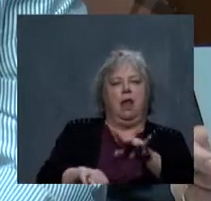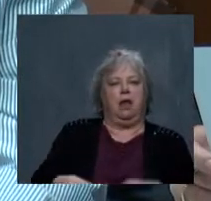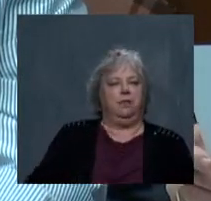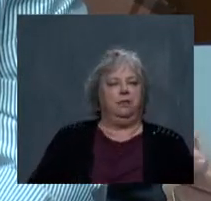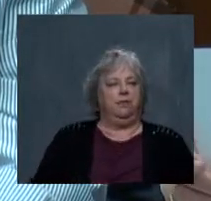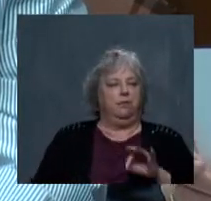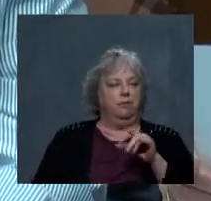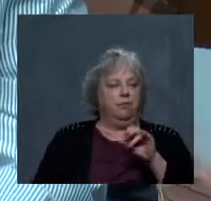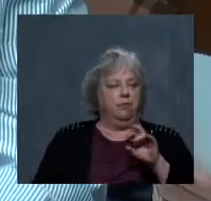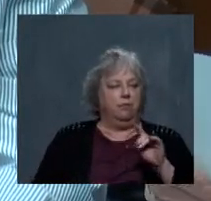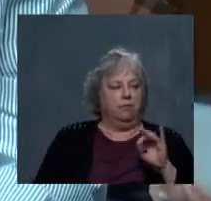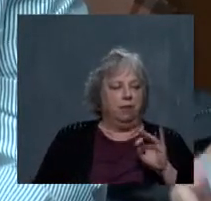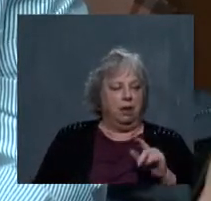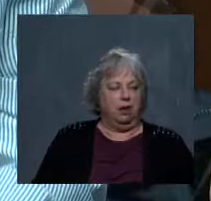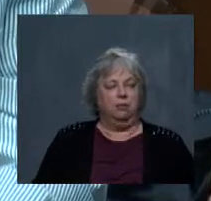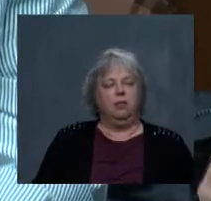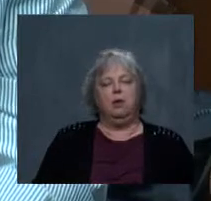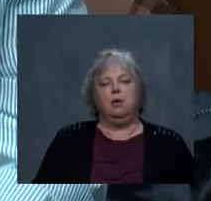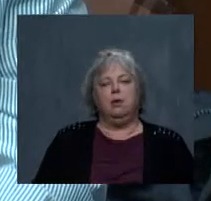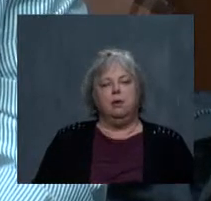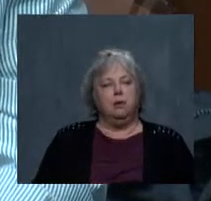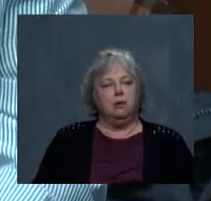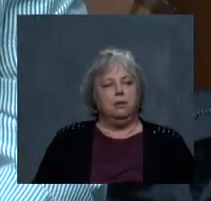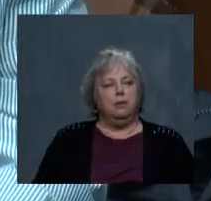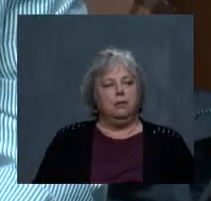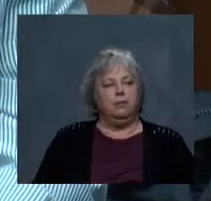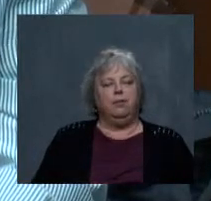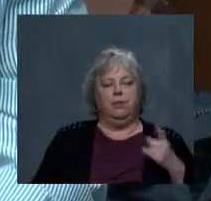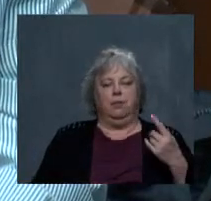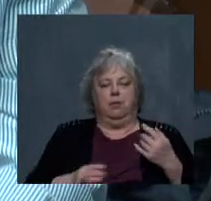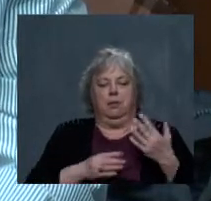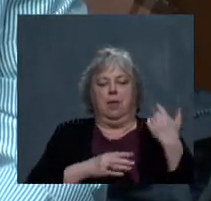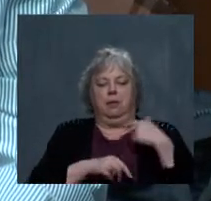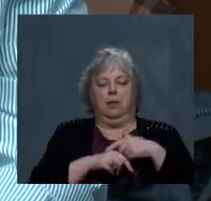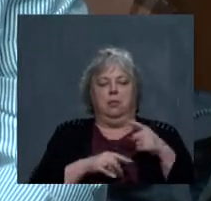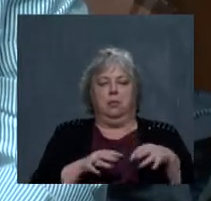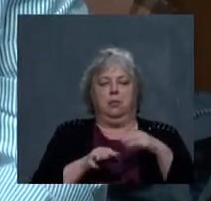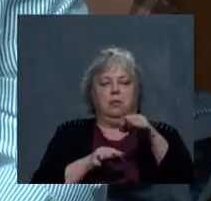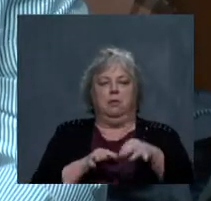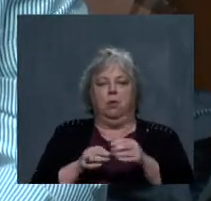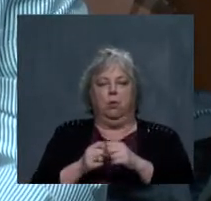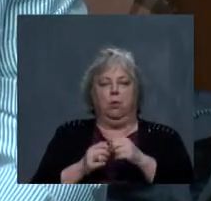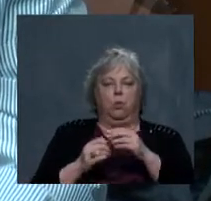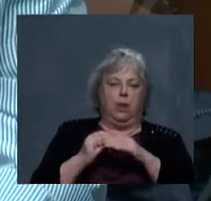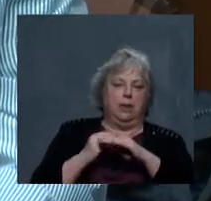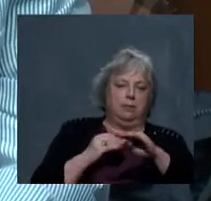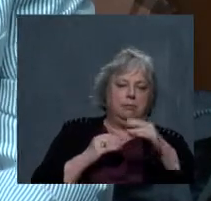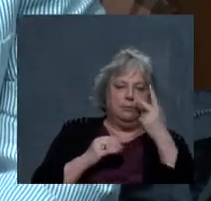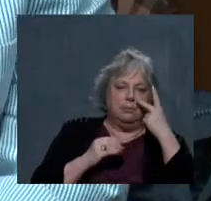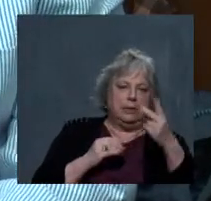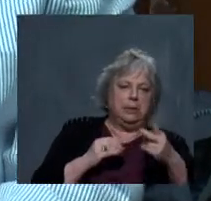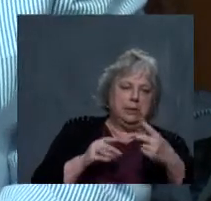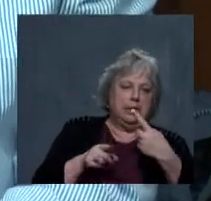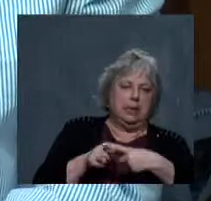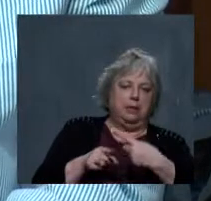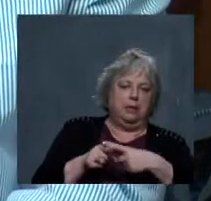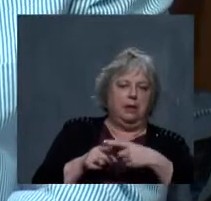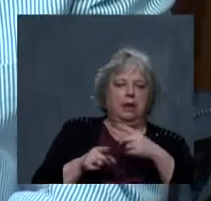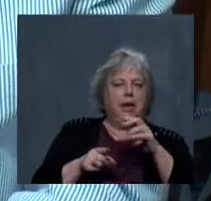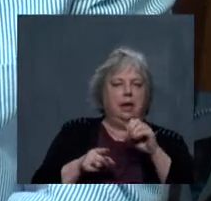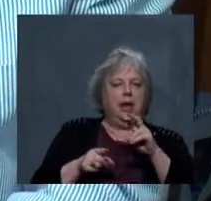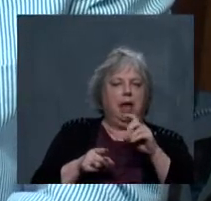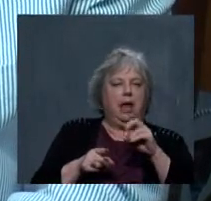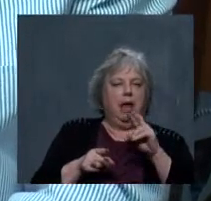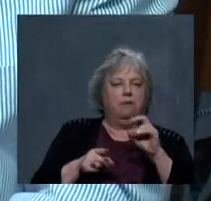The item was deferred from your previous public hearing based on staff's concerns with site distance at the intersecting street of